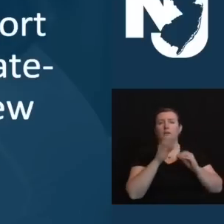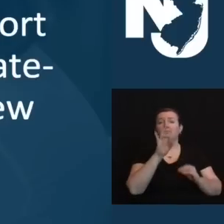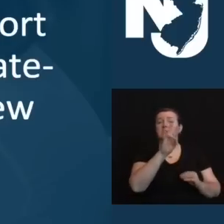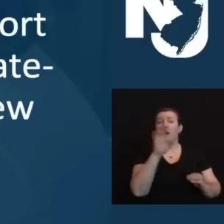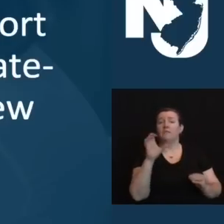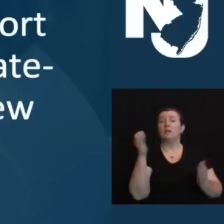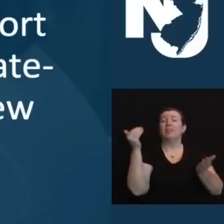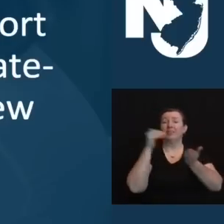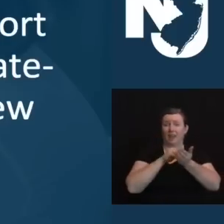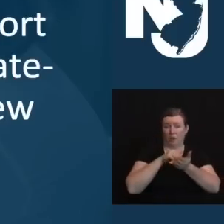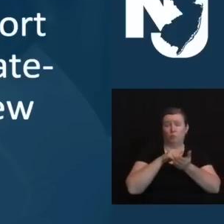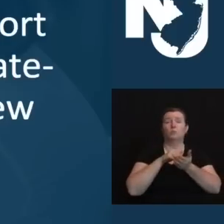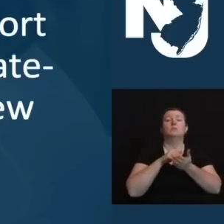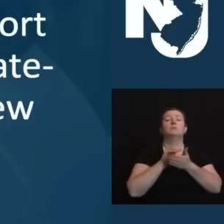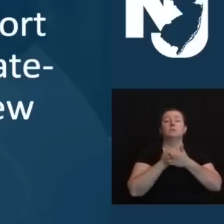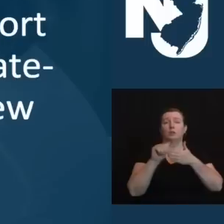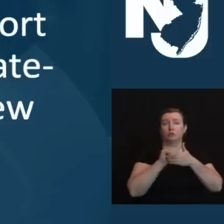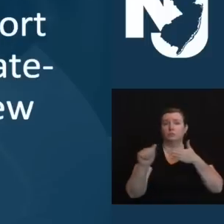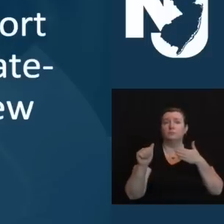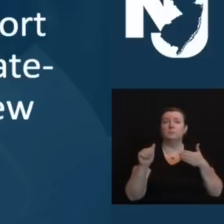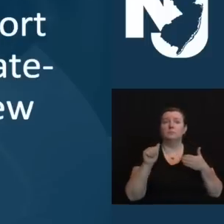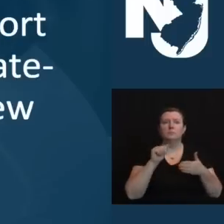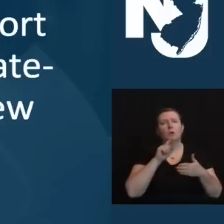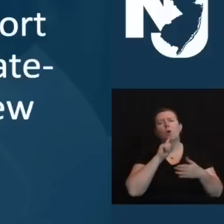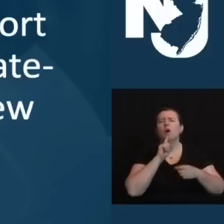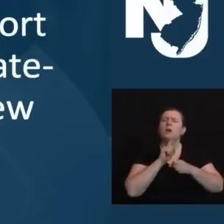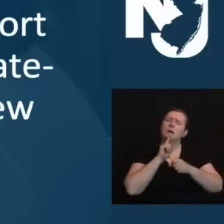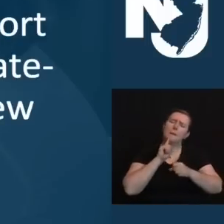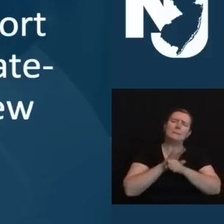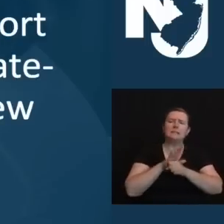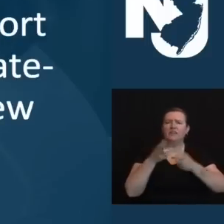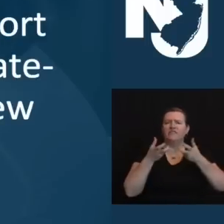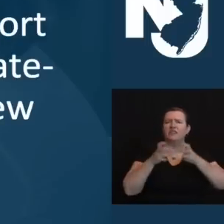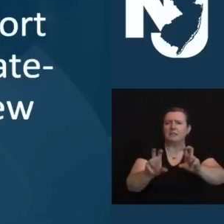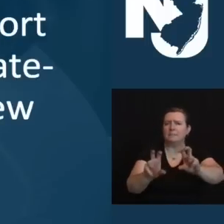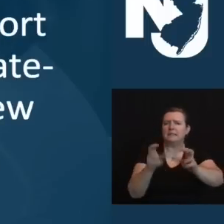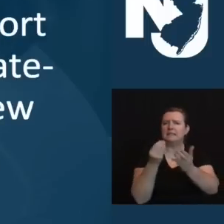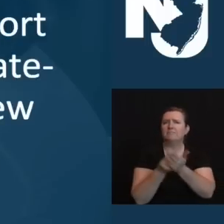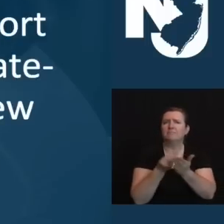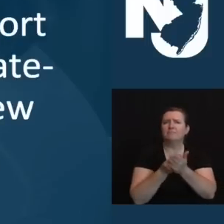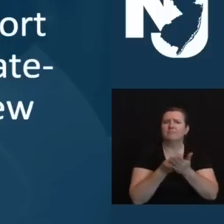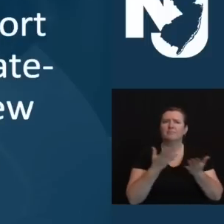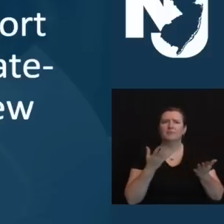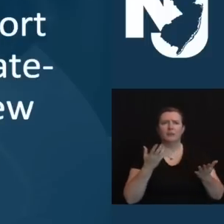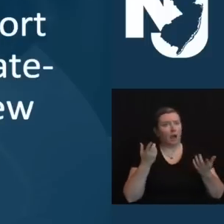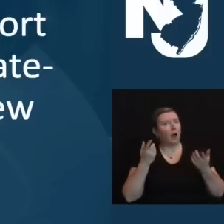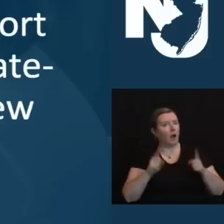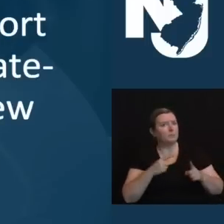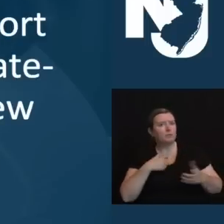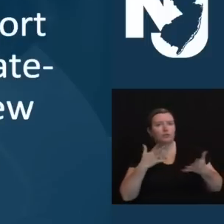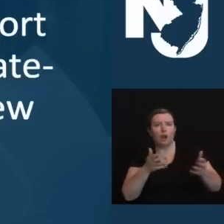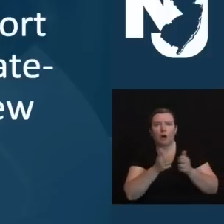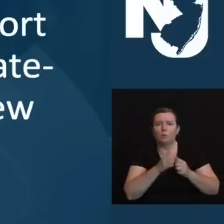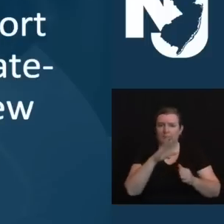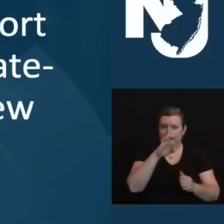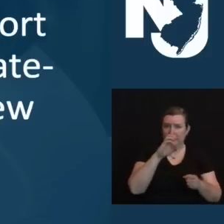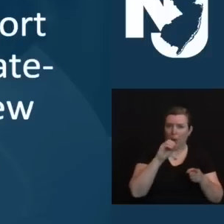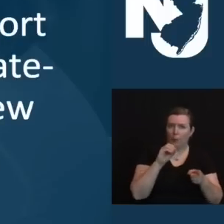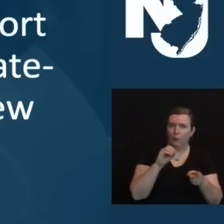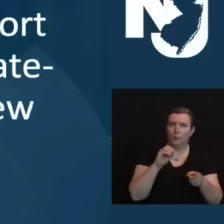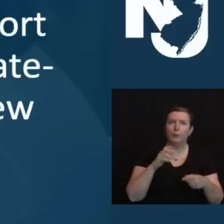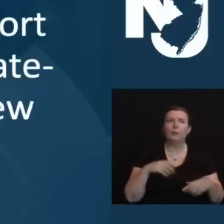in investment guarantees. And yesterday, I actually had the great pleasure of speaking with the CEO,